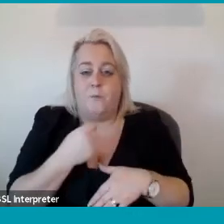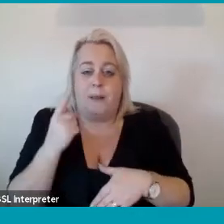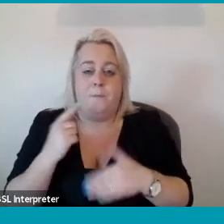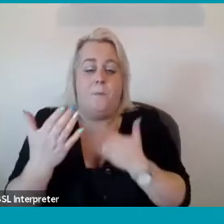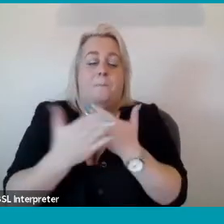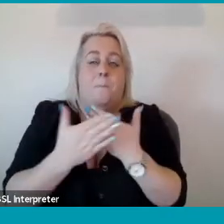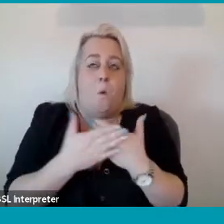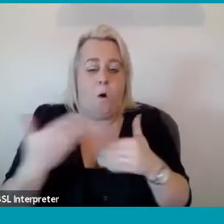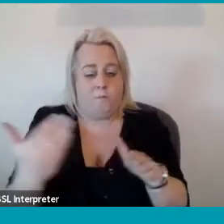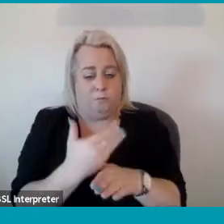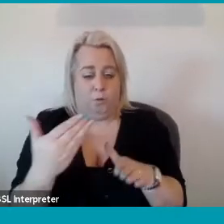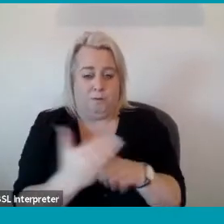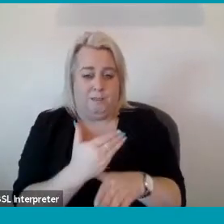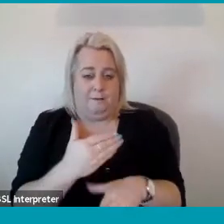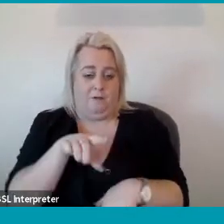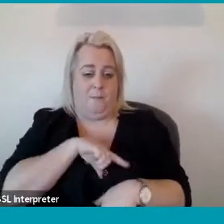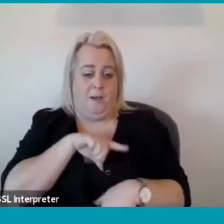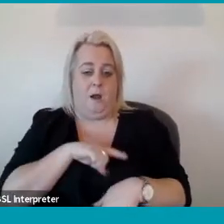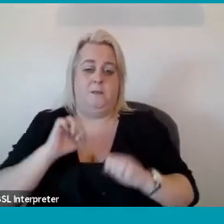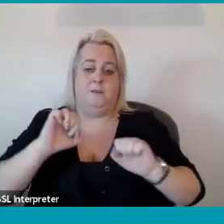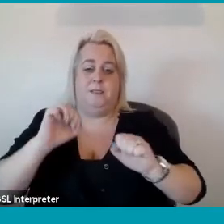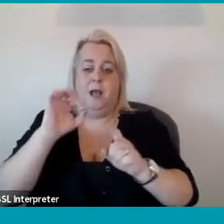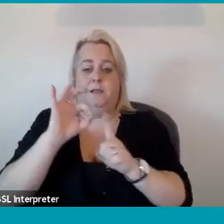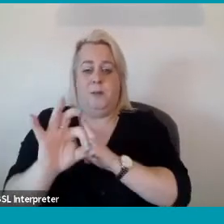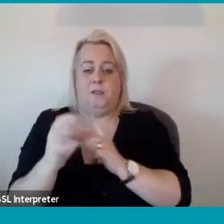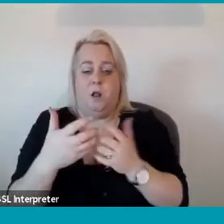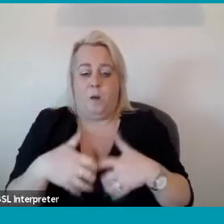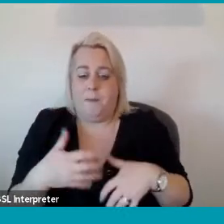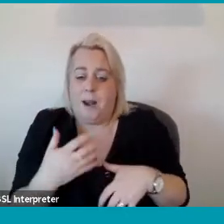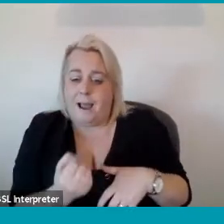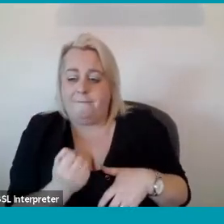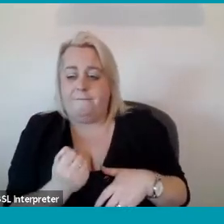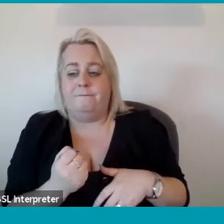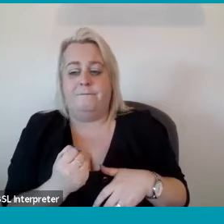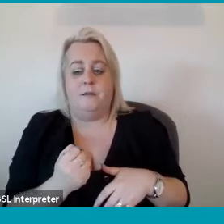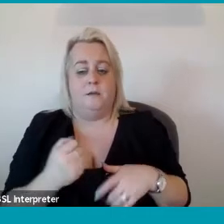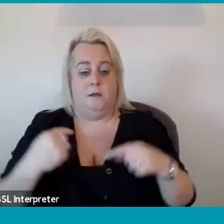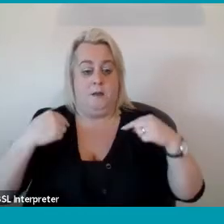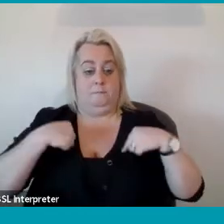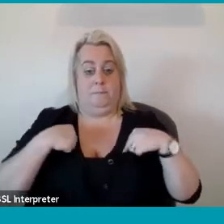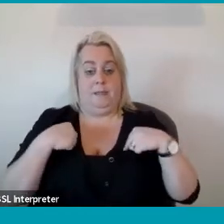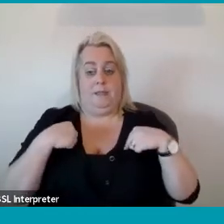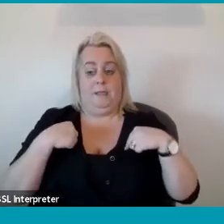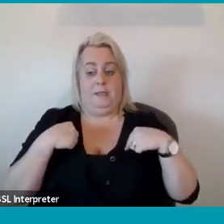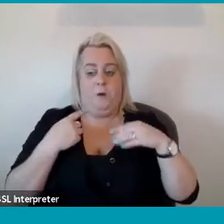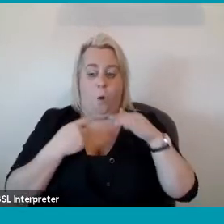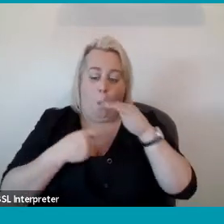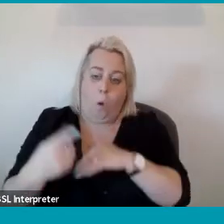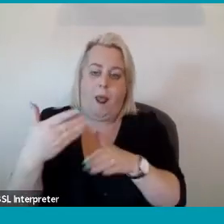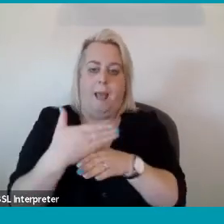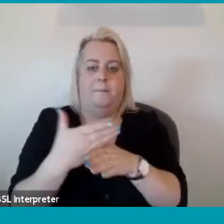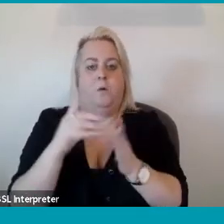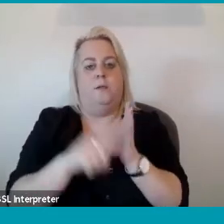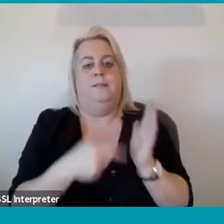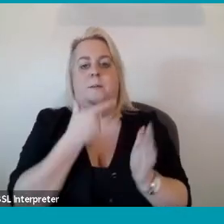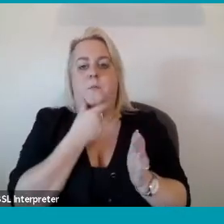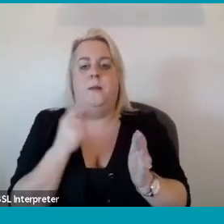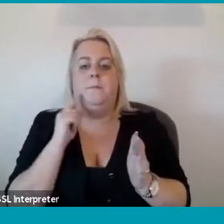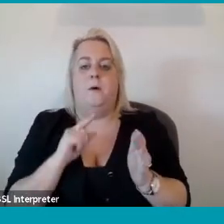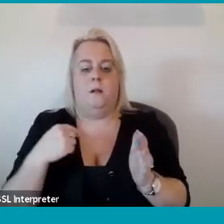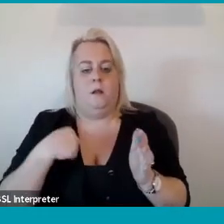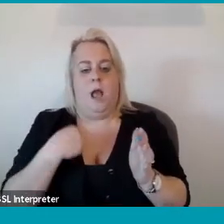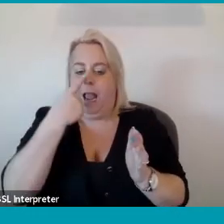productive than non-disabled people. And as an employer myself who only employs disabled people, I can